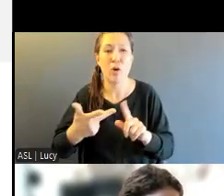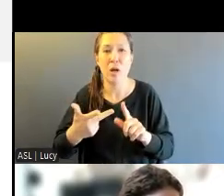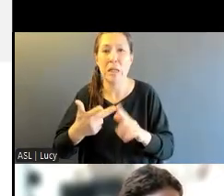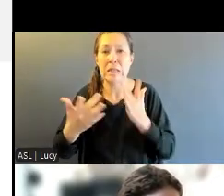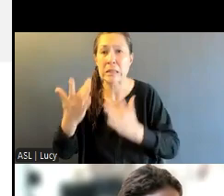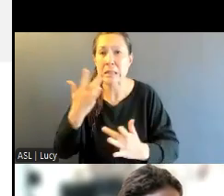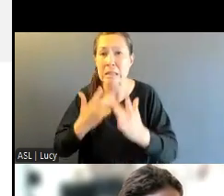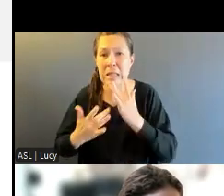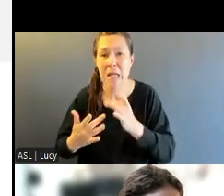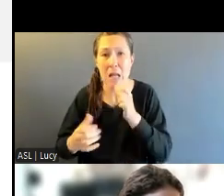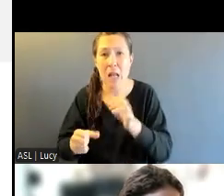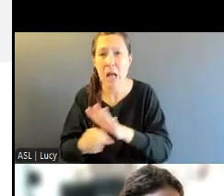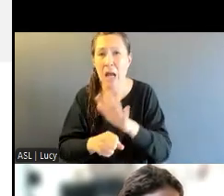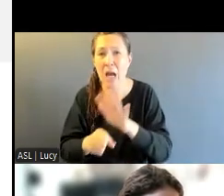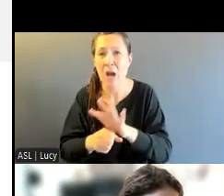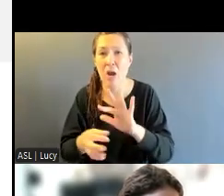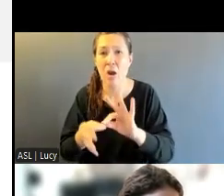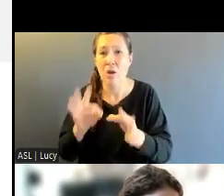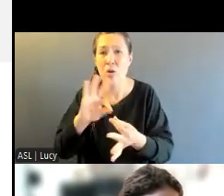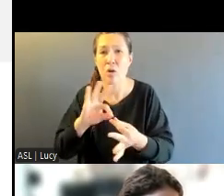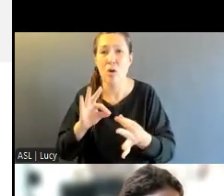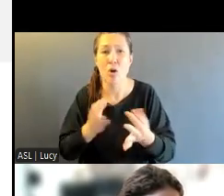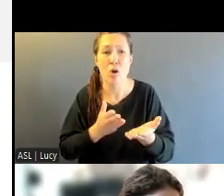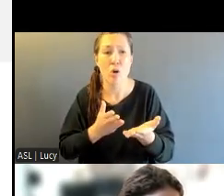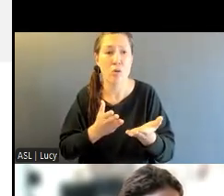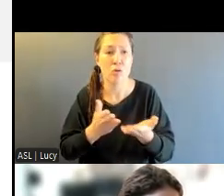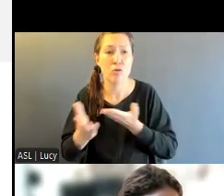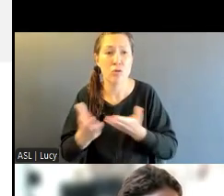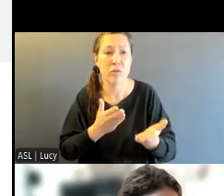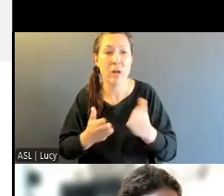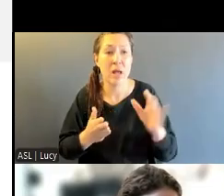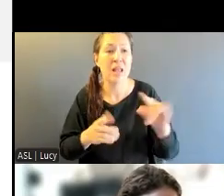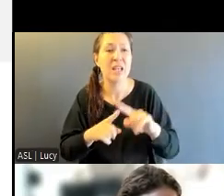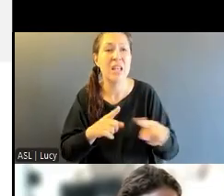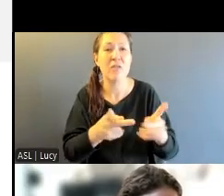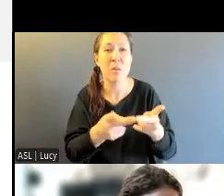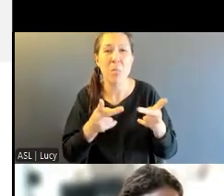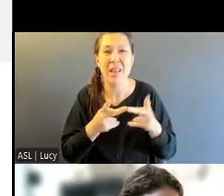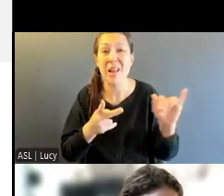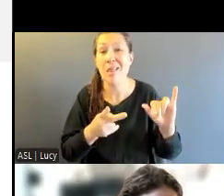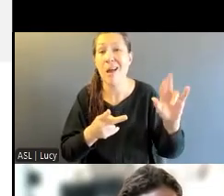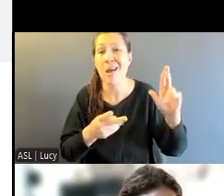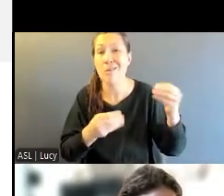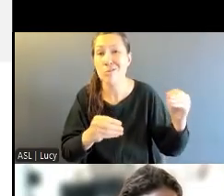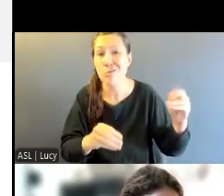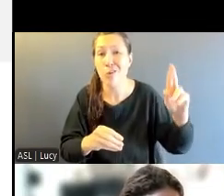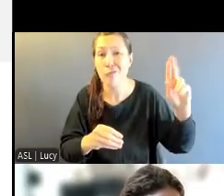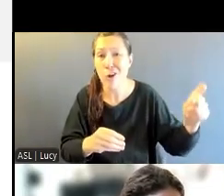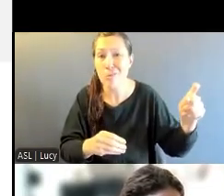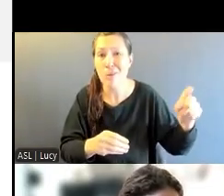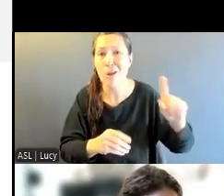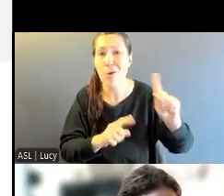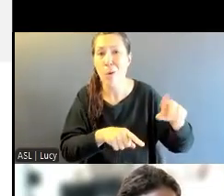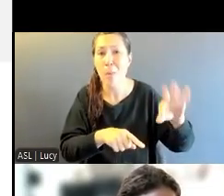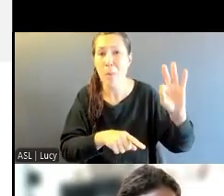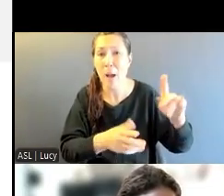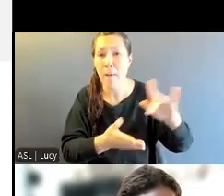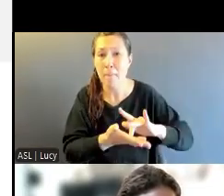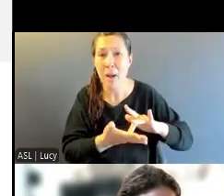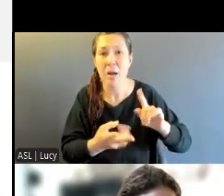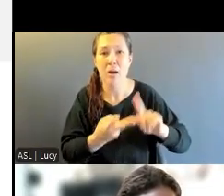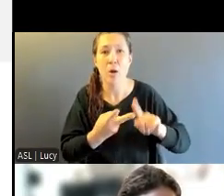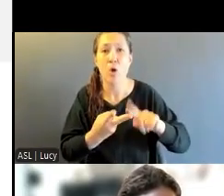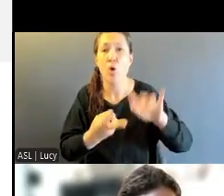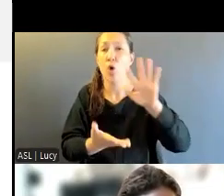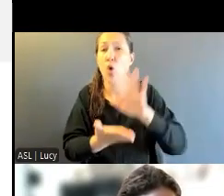service at different settings, such as pharmacies when pick them up medication, or at school meetings, or when they're starting process to